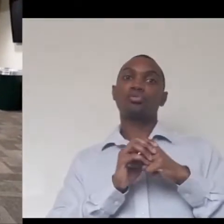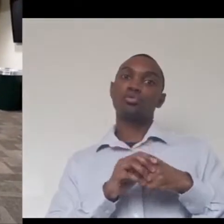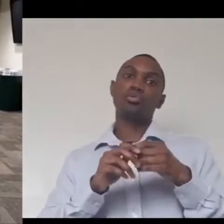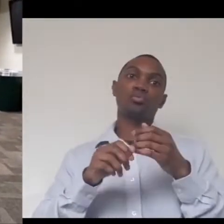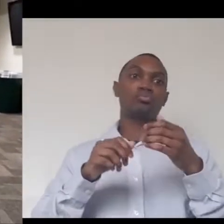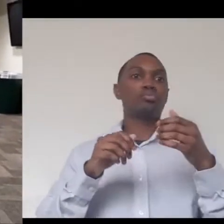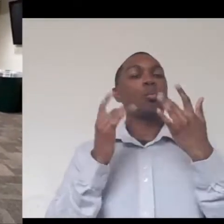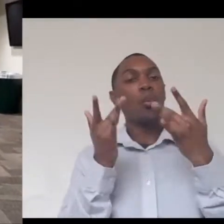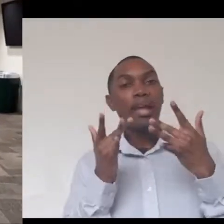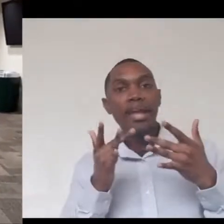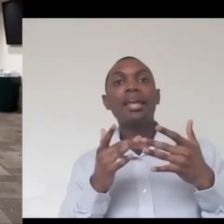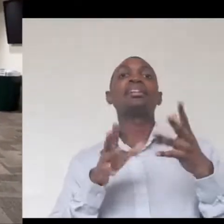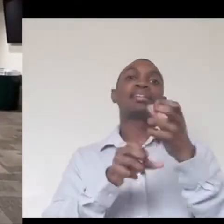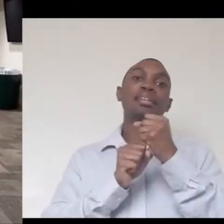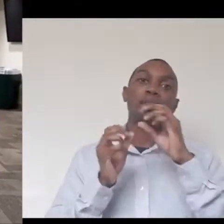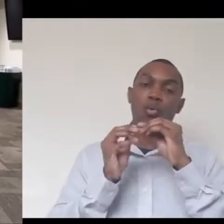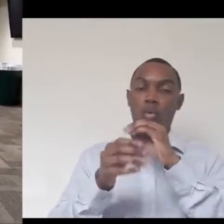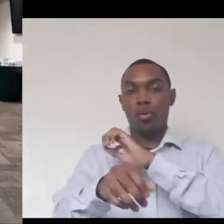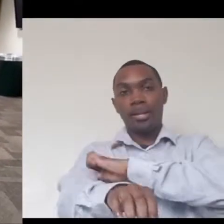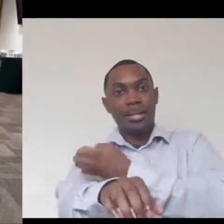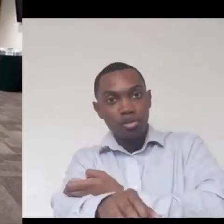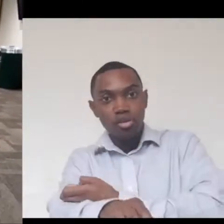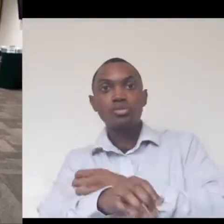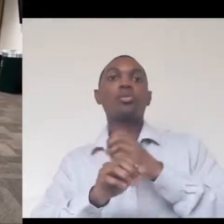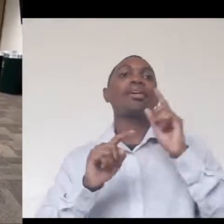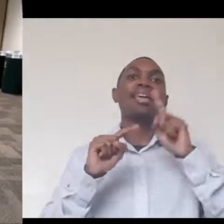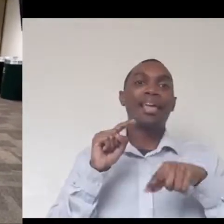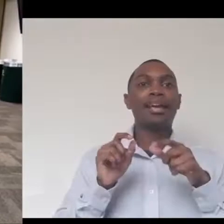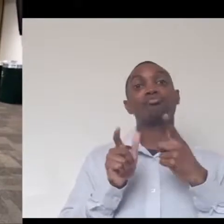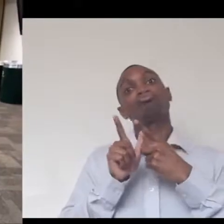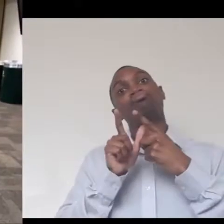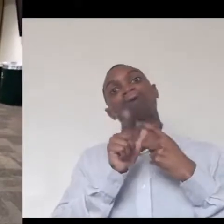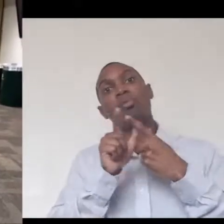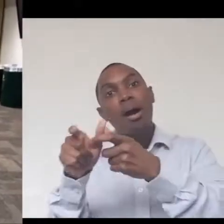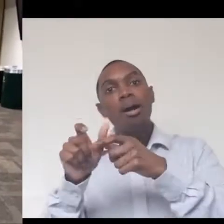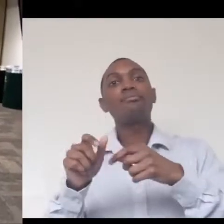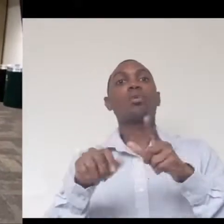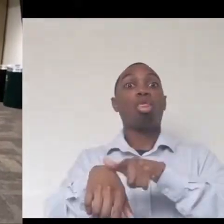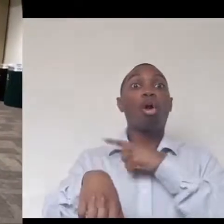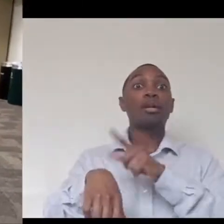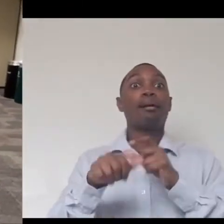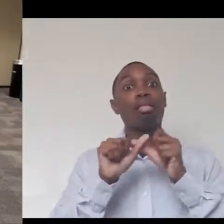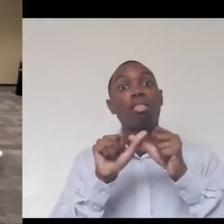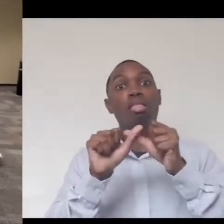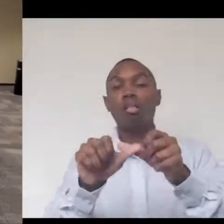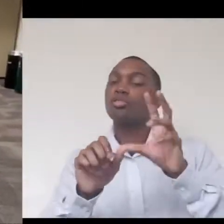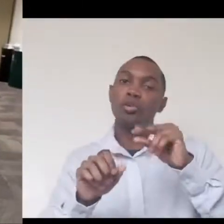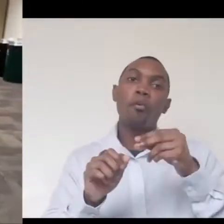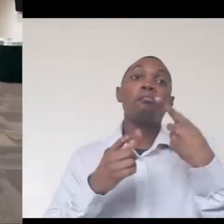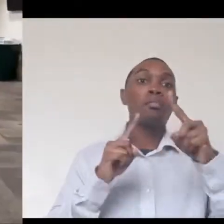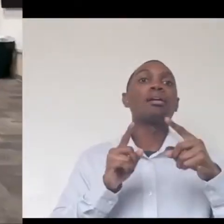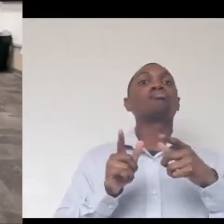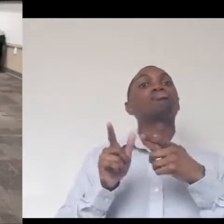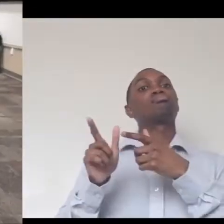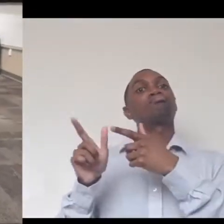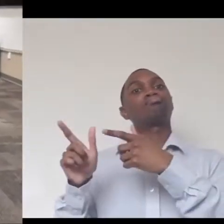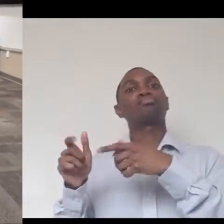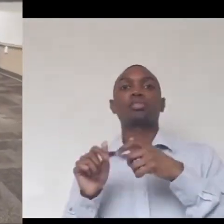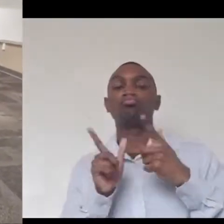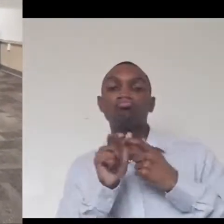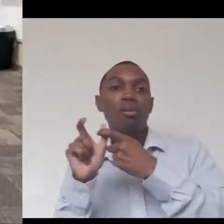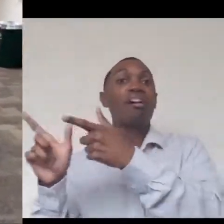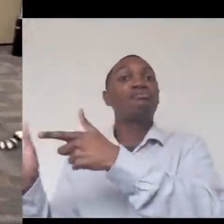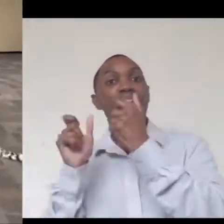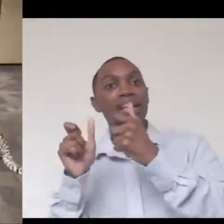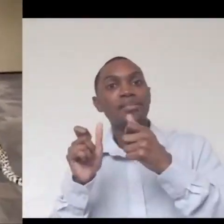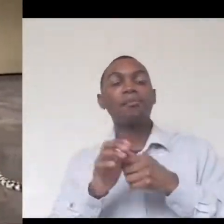not marathon runners at all, but expert sprinters. Greer from Illinois wants to know if cheetahs like catnip. Do